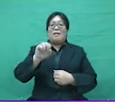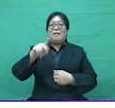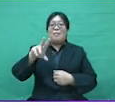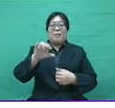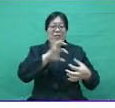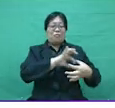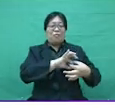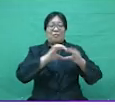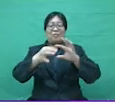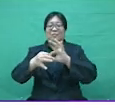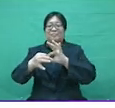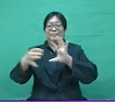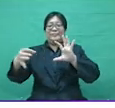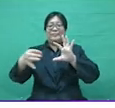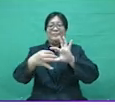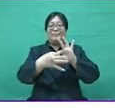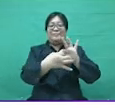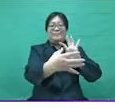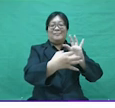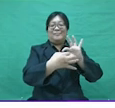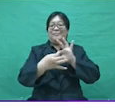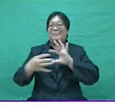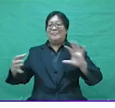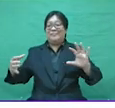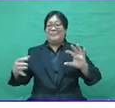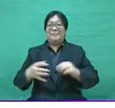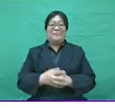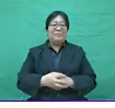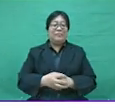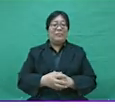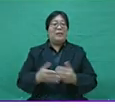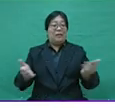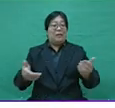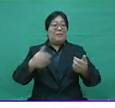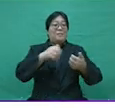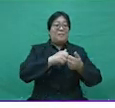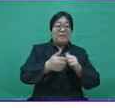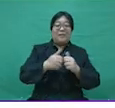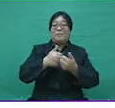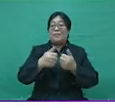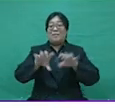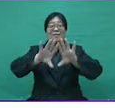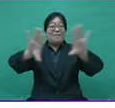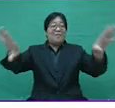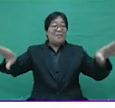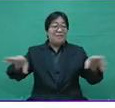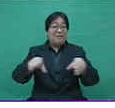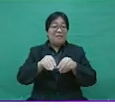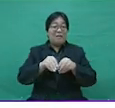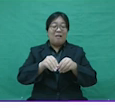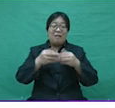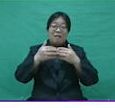chains were interrupted, or really had broken in that way, and that the crisis in total